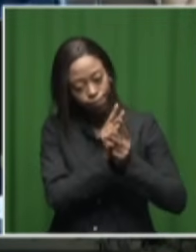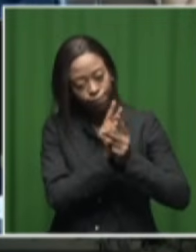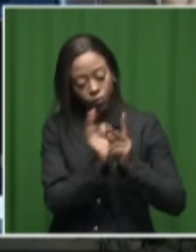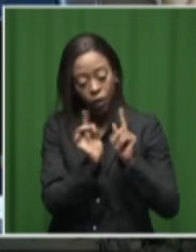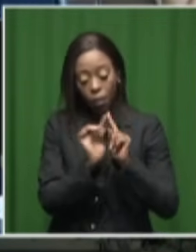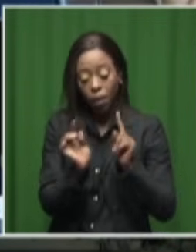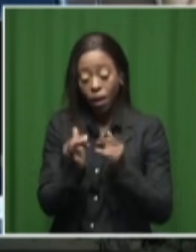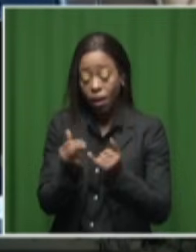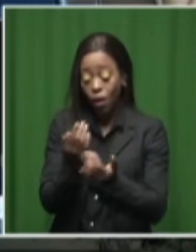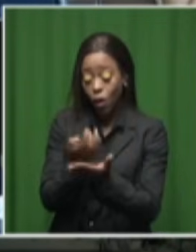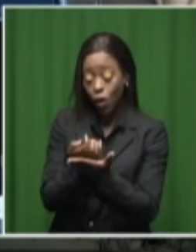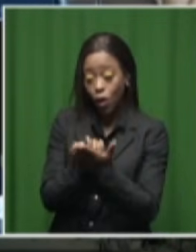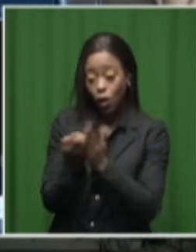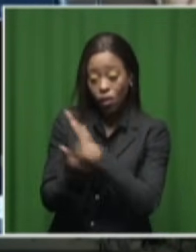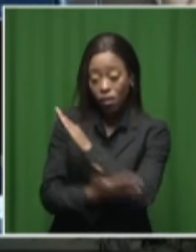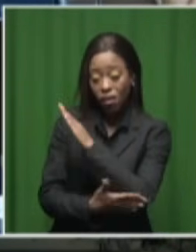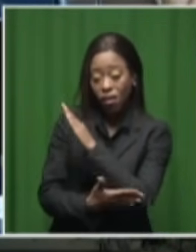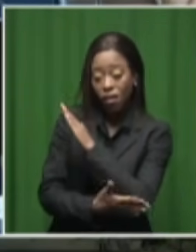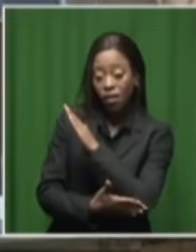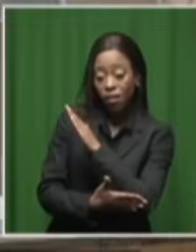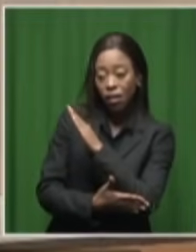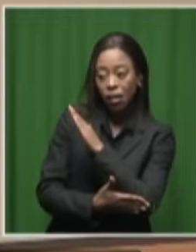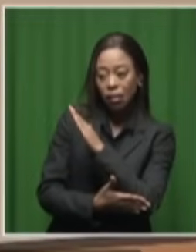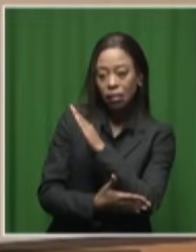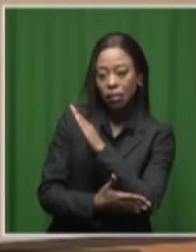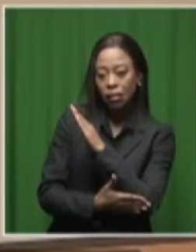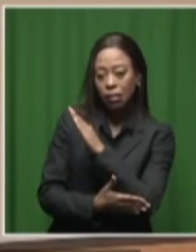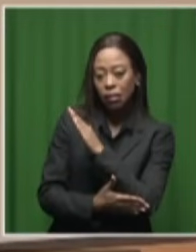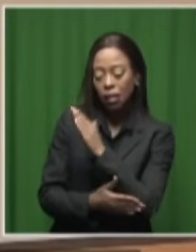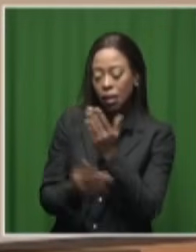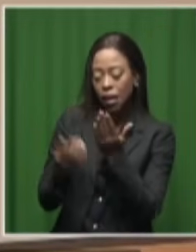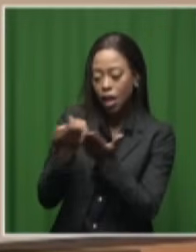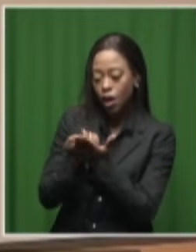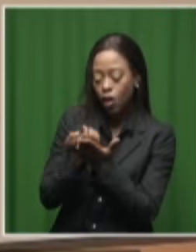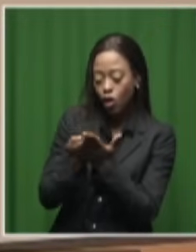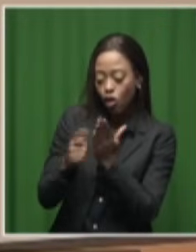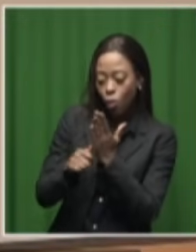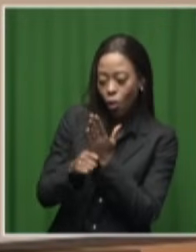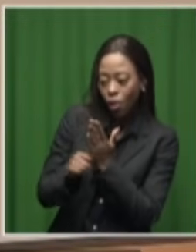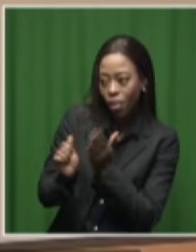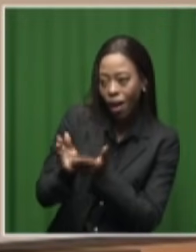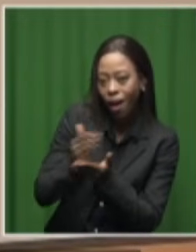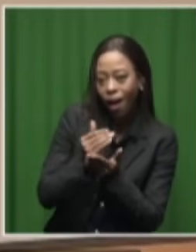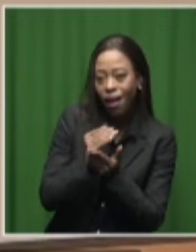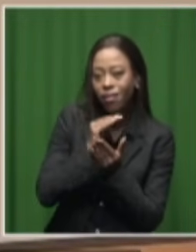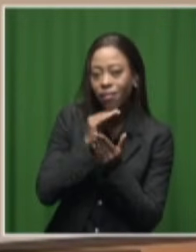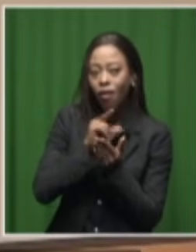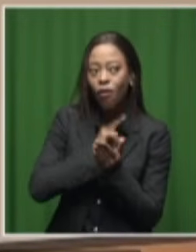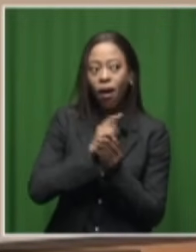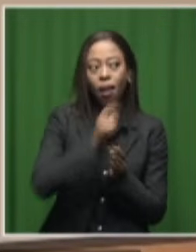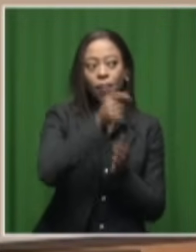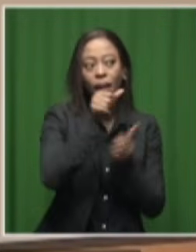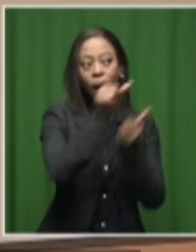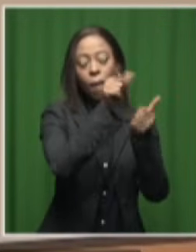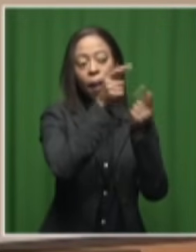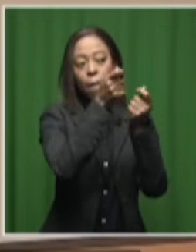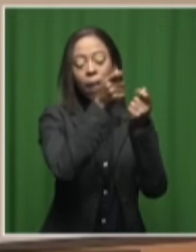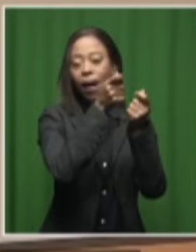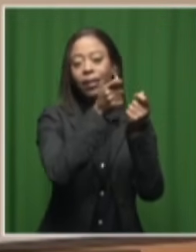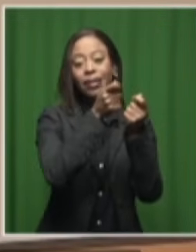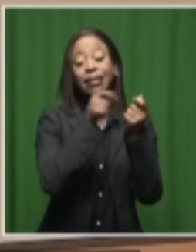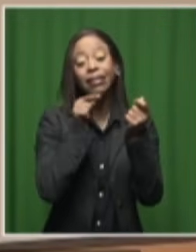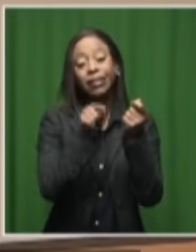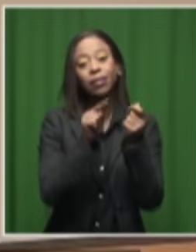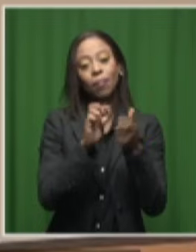economy of that country is not growing sufficiently enough to be able to service that debt, that becomes a problem. So